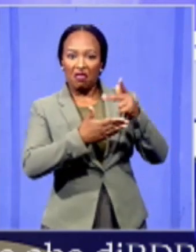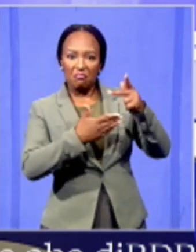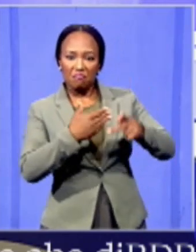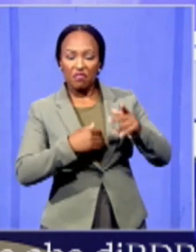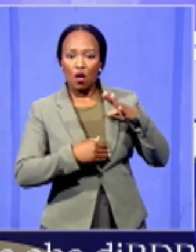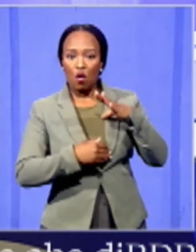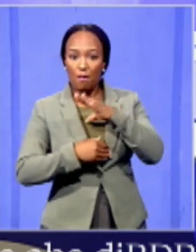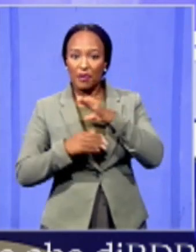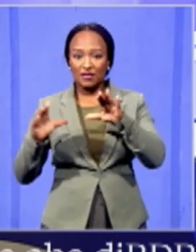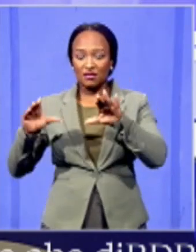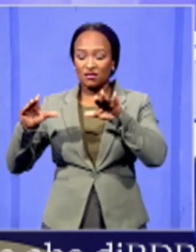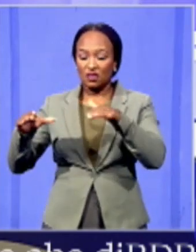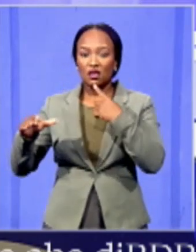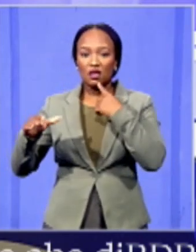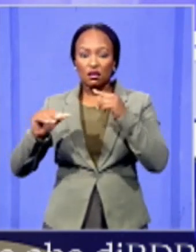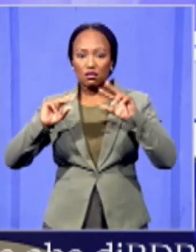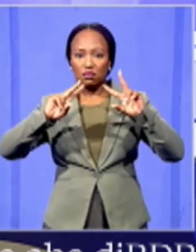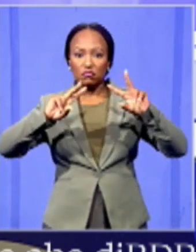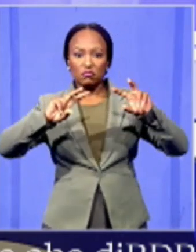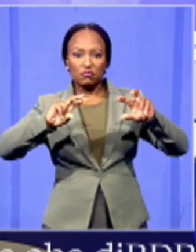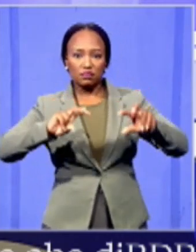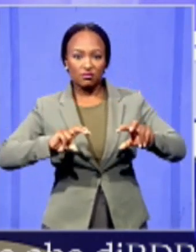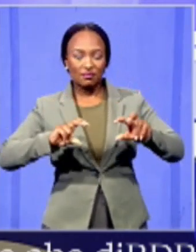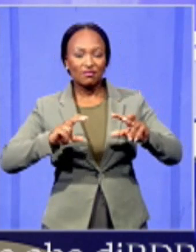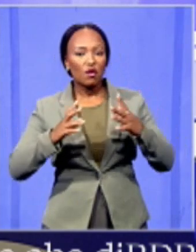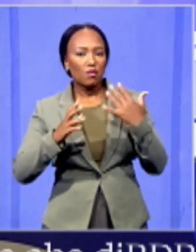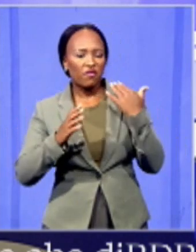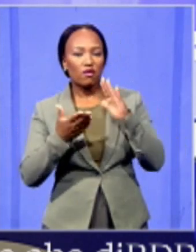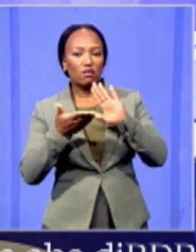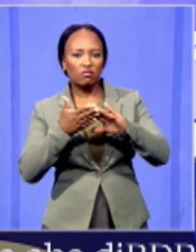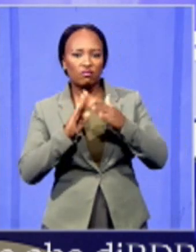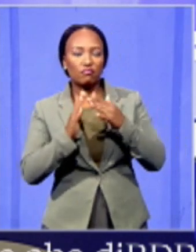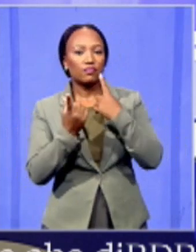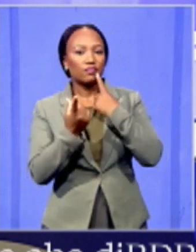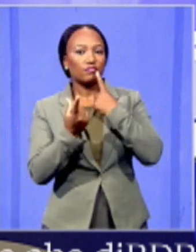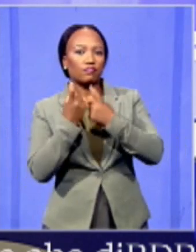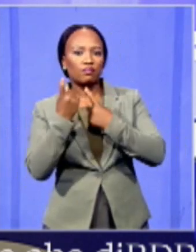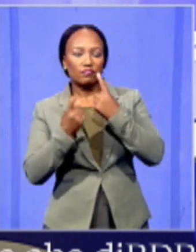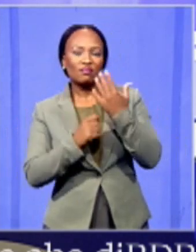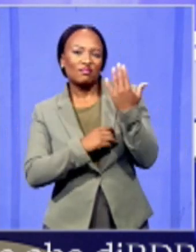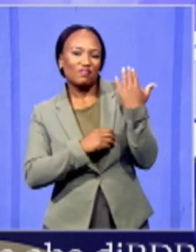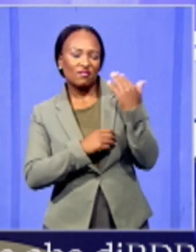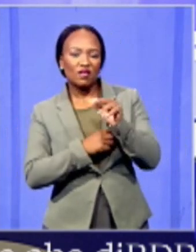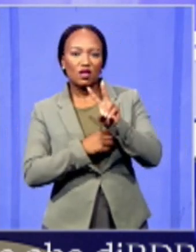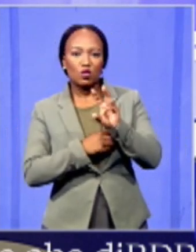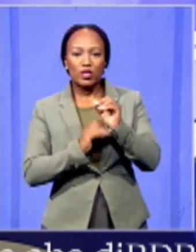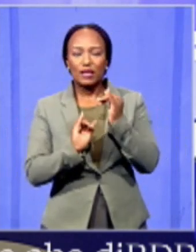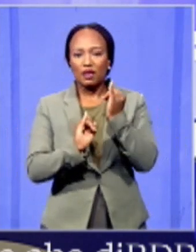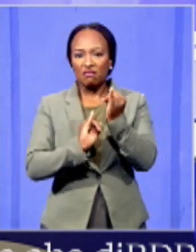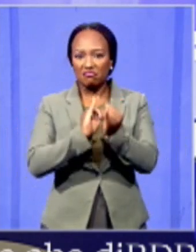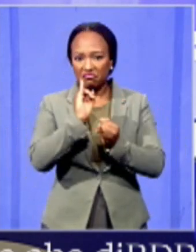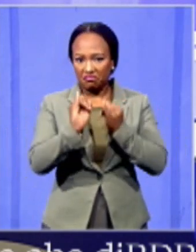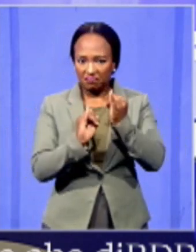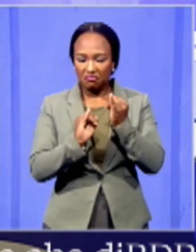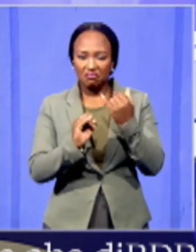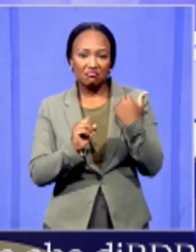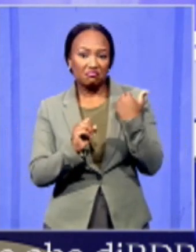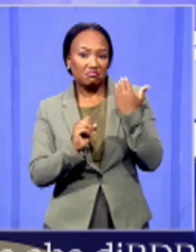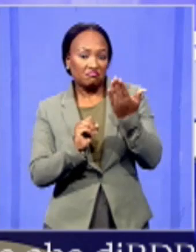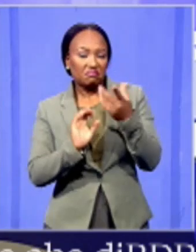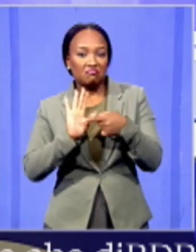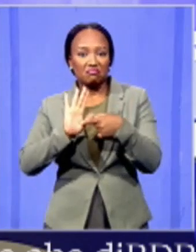komishene. Dinyakišišo tšeo di dirilwego di tiišeletša dingongorego tšeo di rometšwego ke badudi go tloga ngwageng wa 2011 mo go